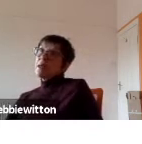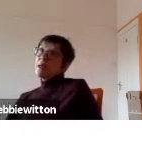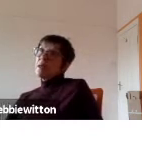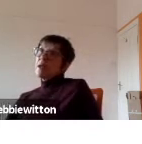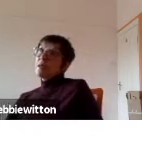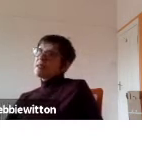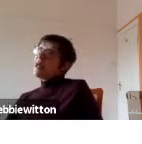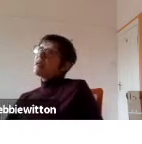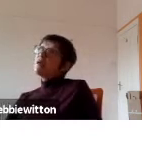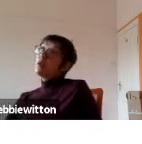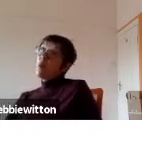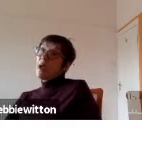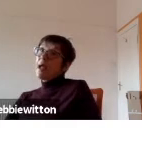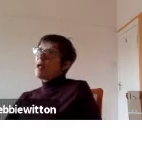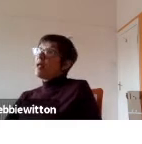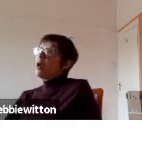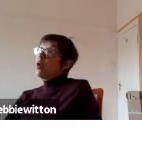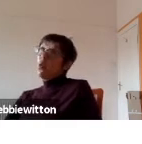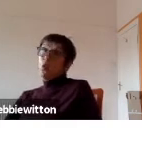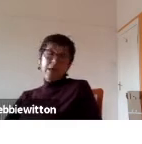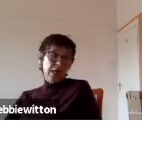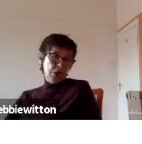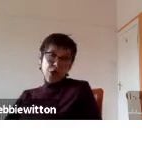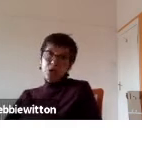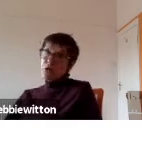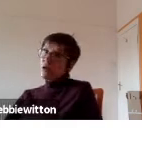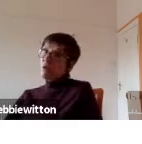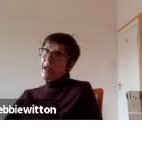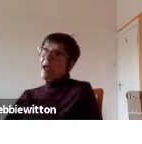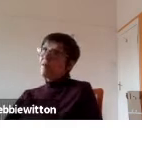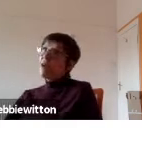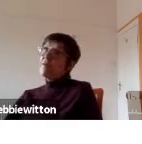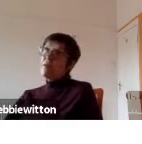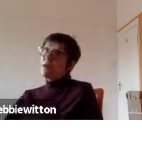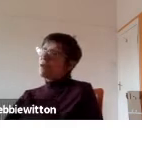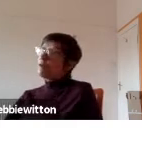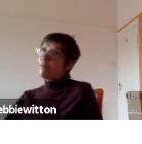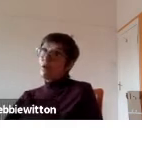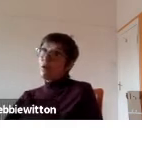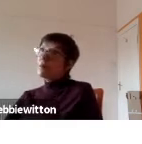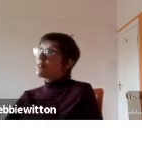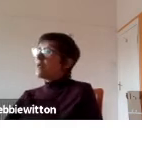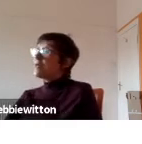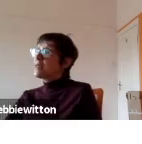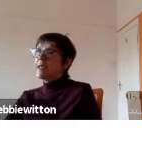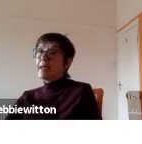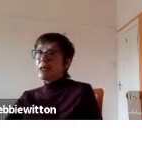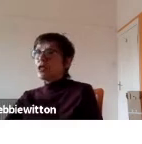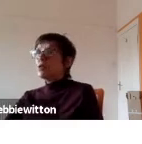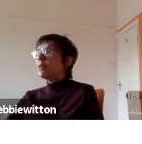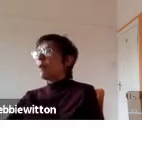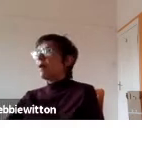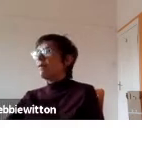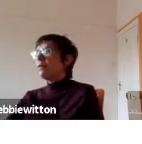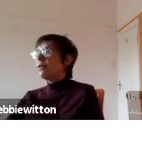there is a Slack where all the issues that you might have, everything from day-to-day